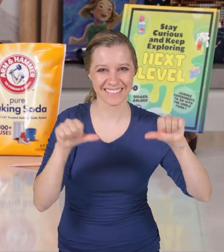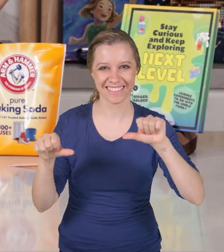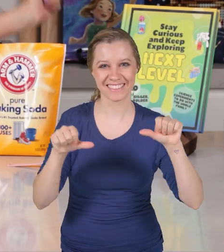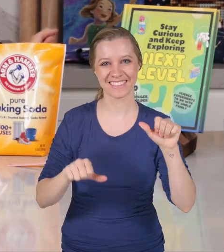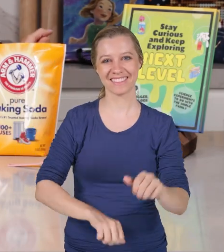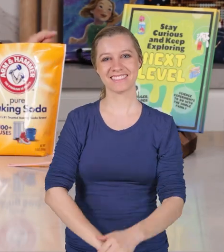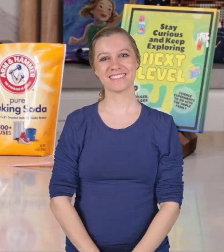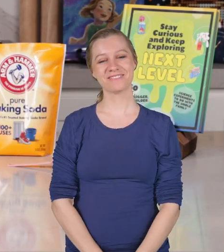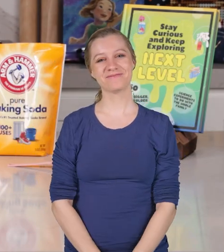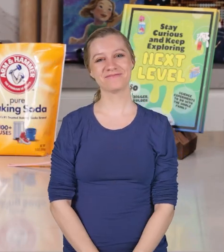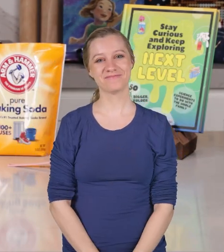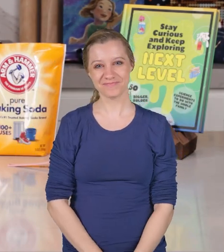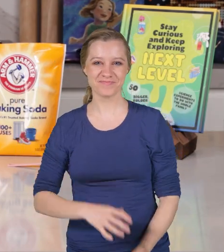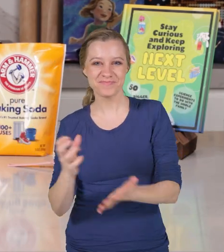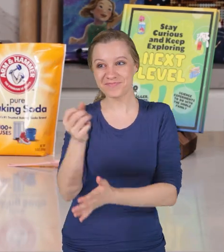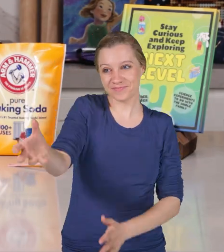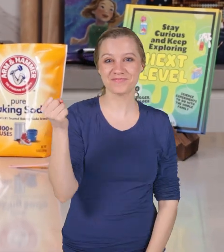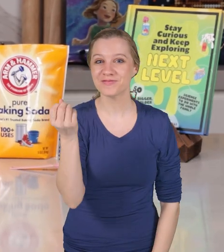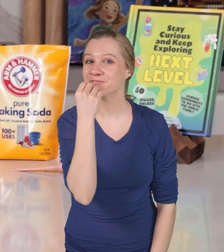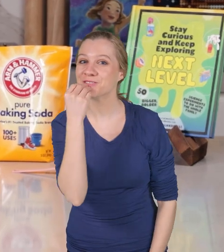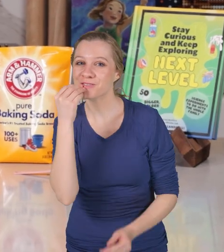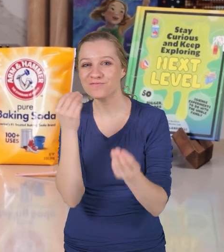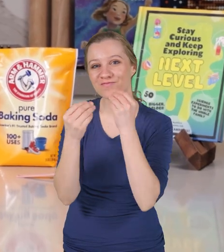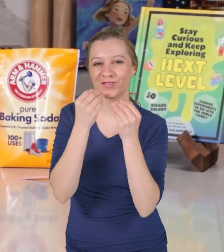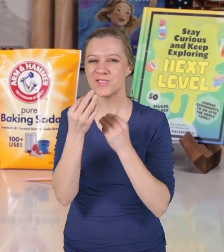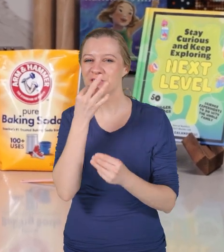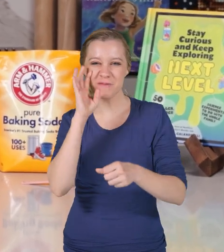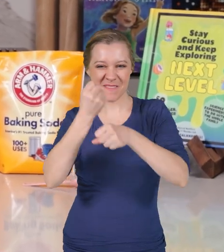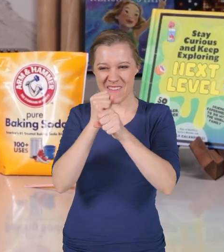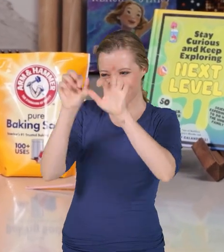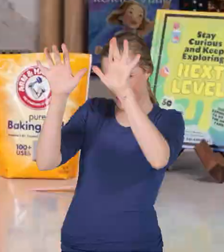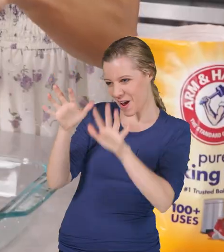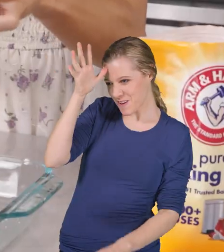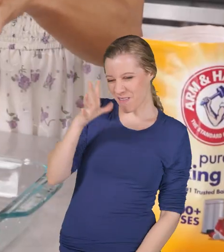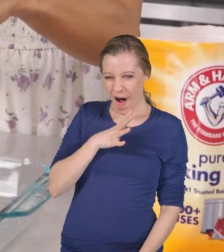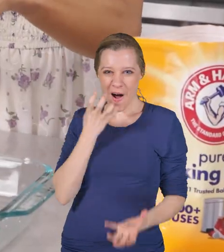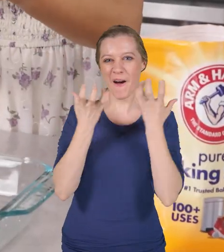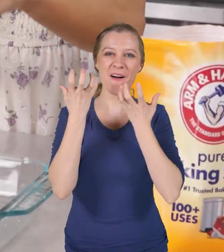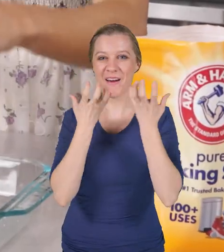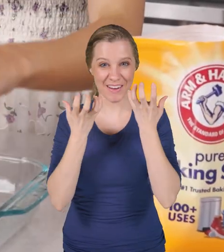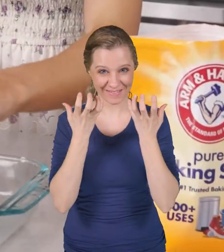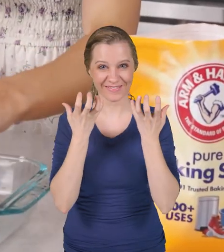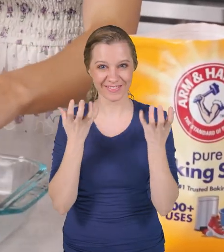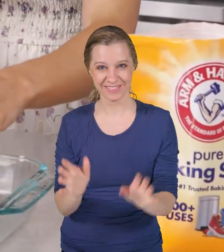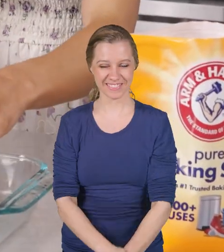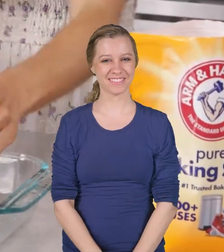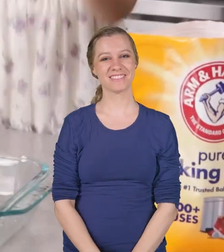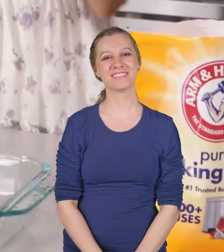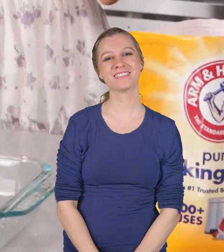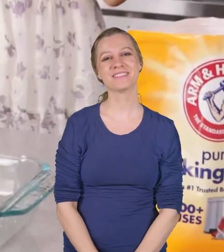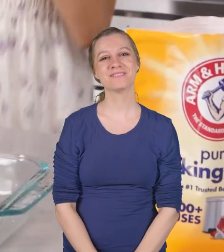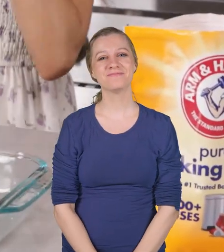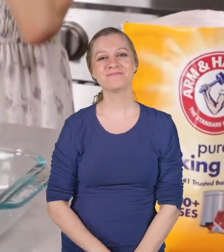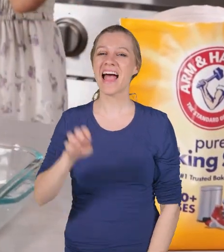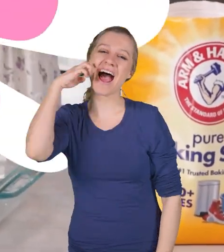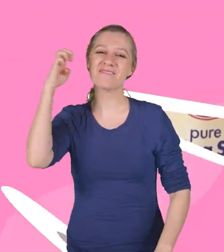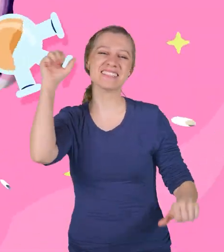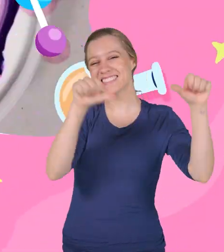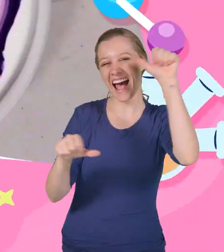all things space and science. So grab your snack bags because we're about to make a snowman toot.